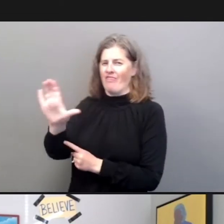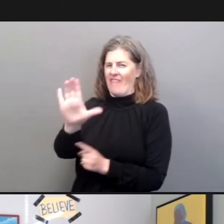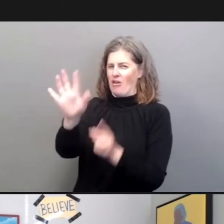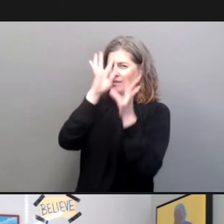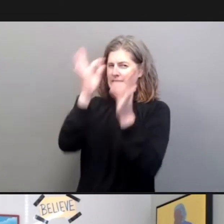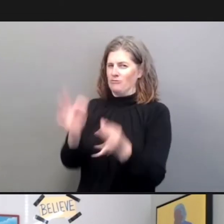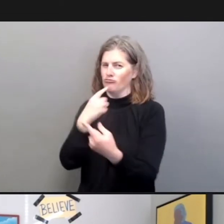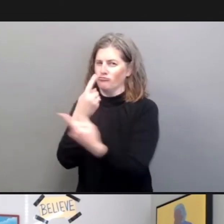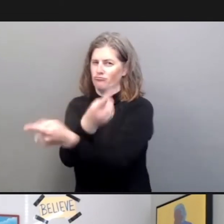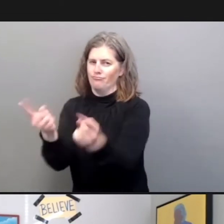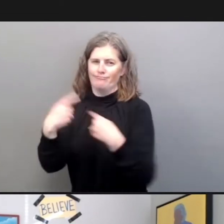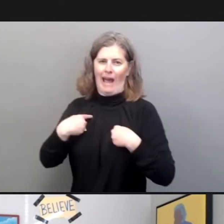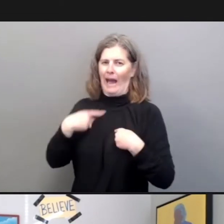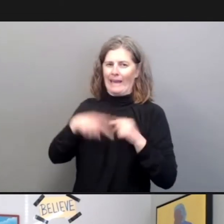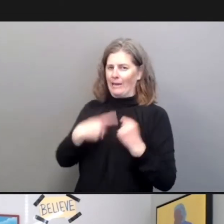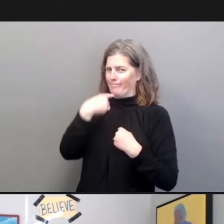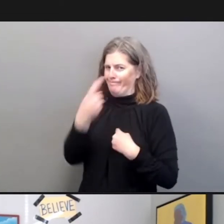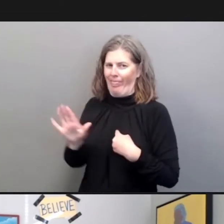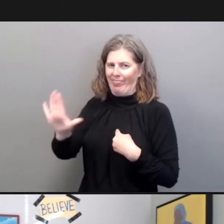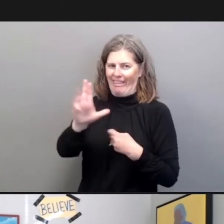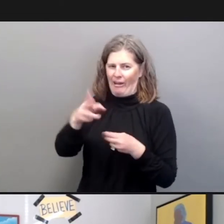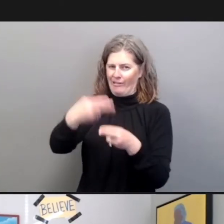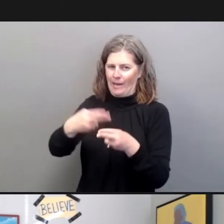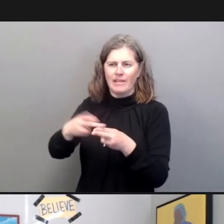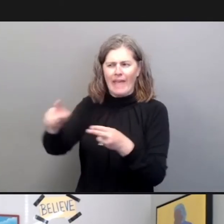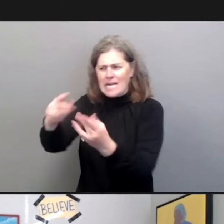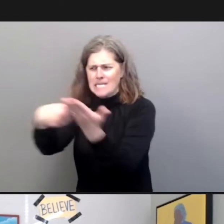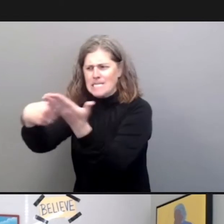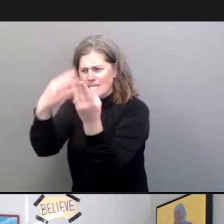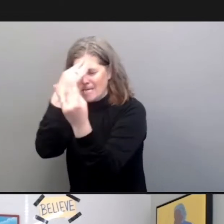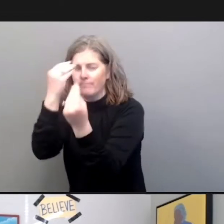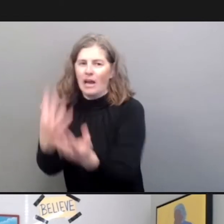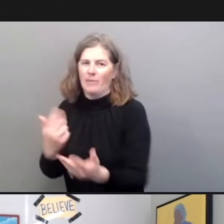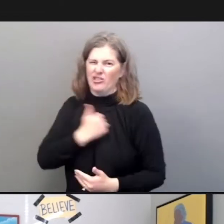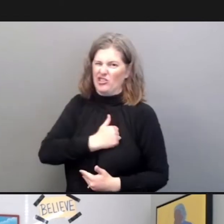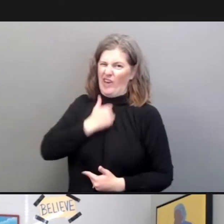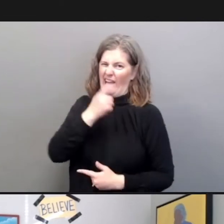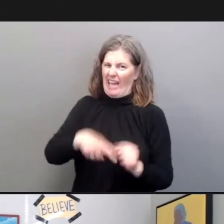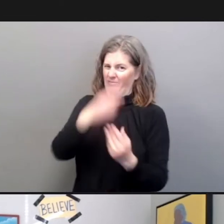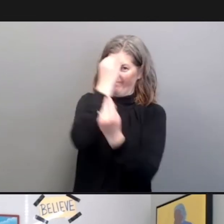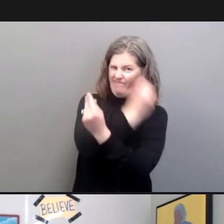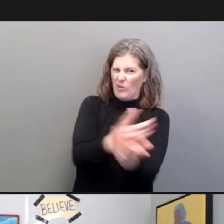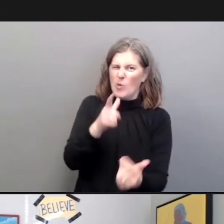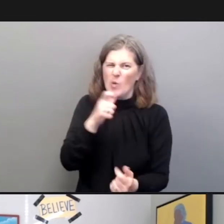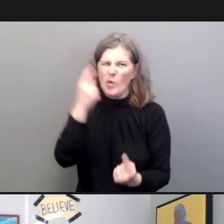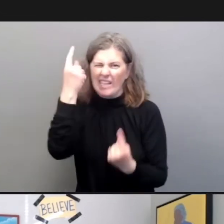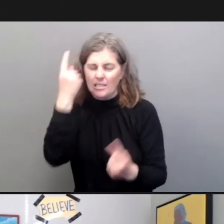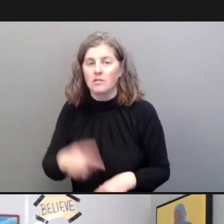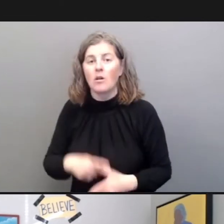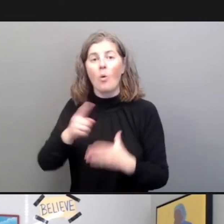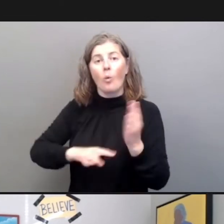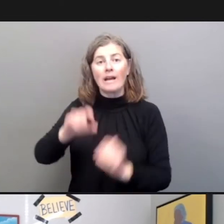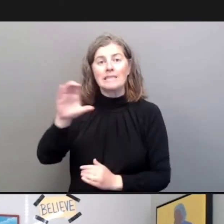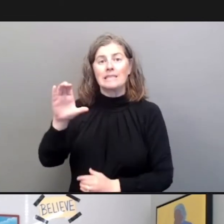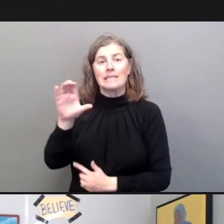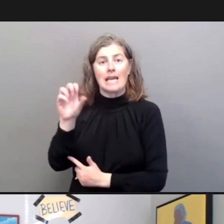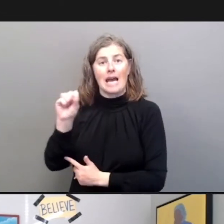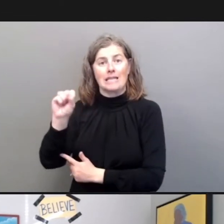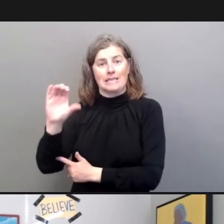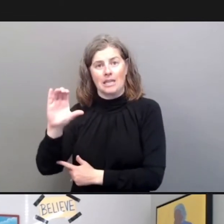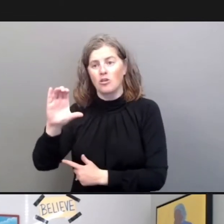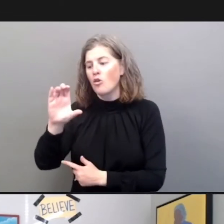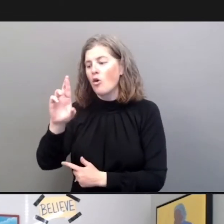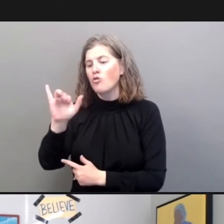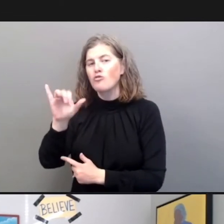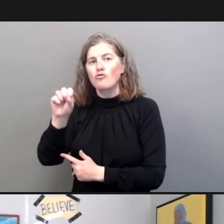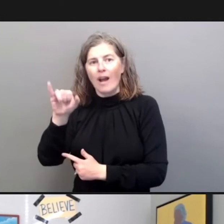that announcement once they're done with their deliberations. So apologize for that. What crisis standards of care means in any